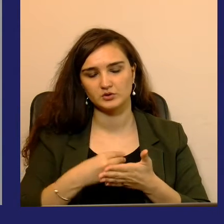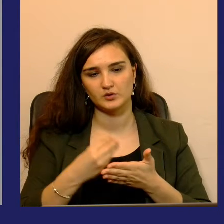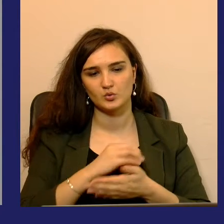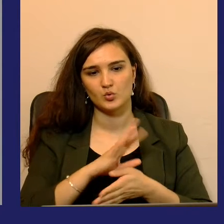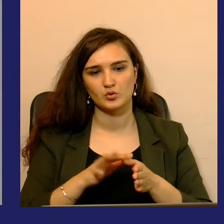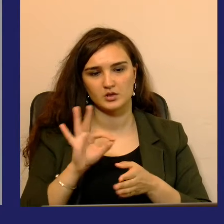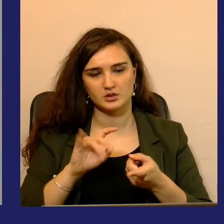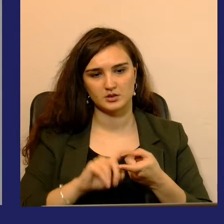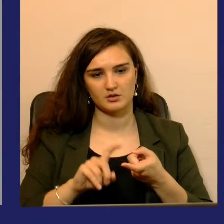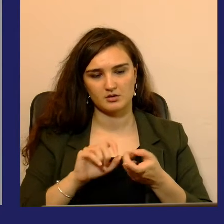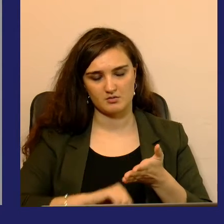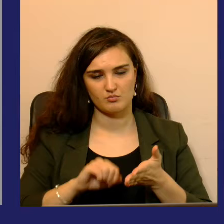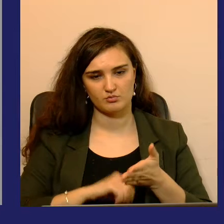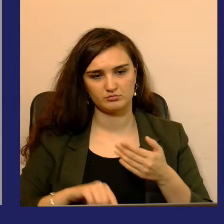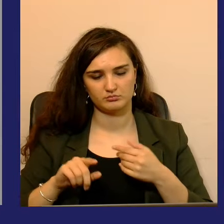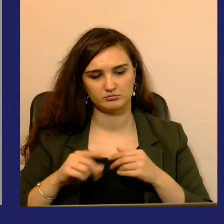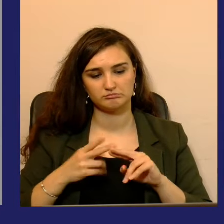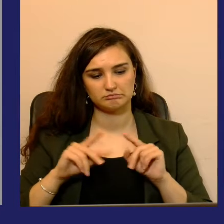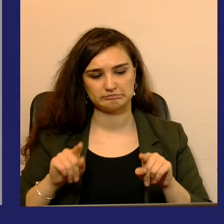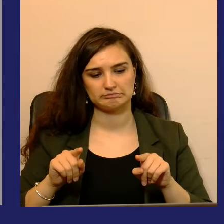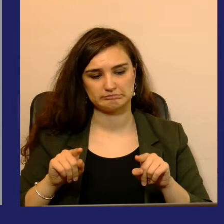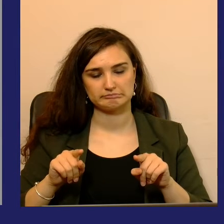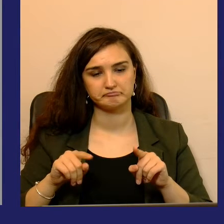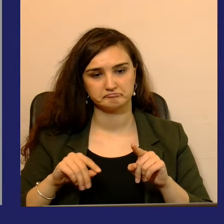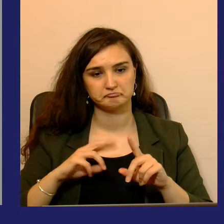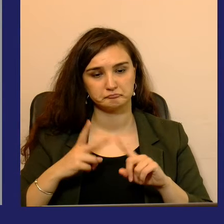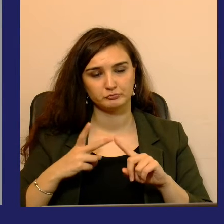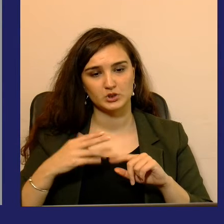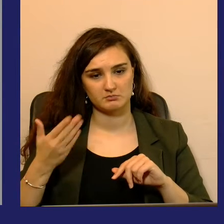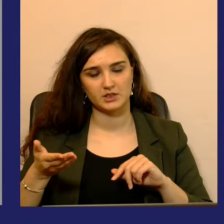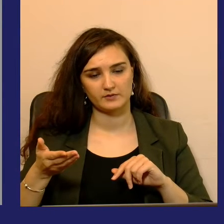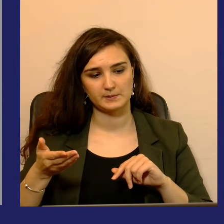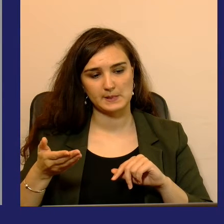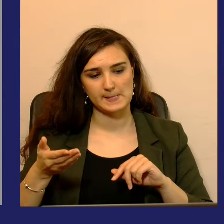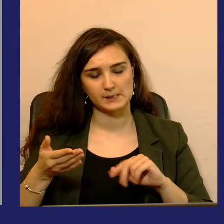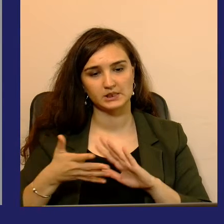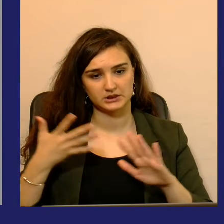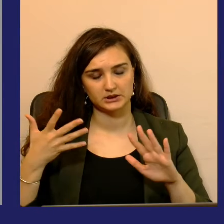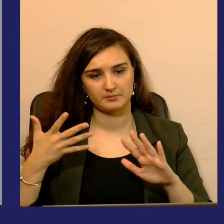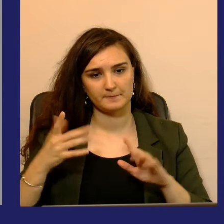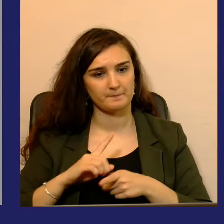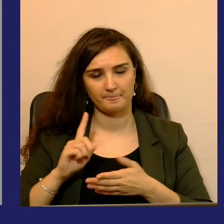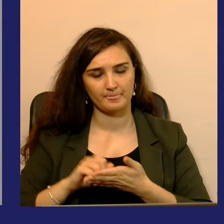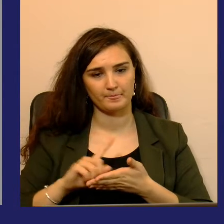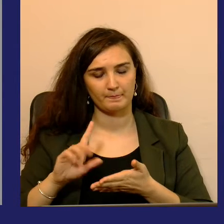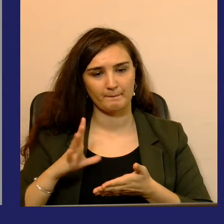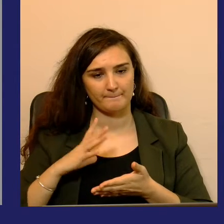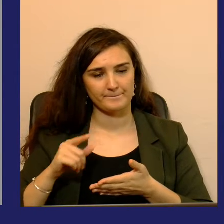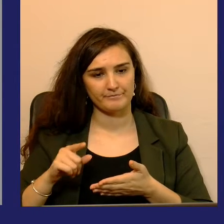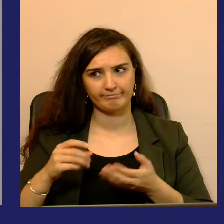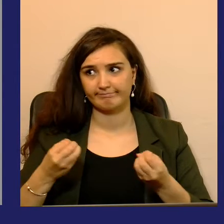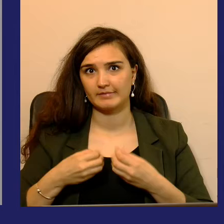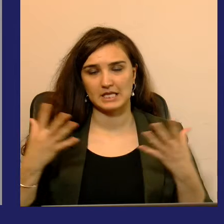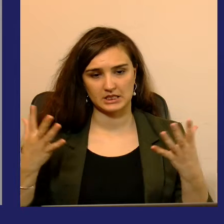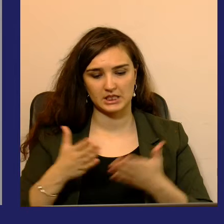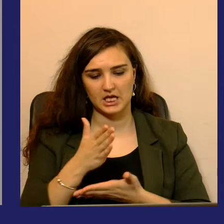However, under the circumstances, it is important to draw a clear line between projects funded